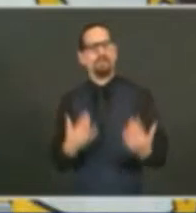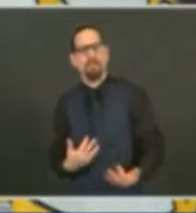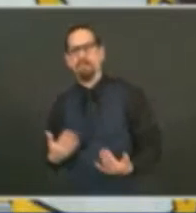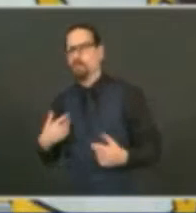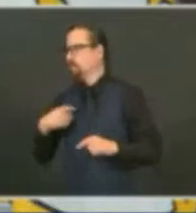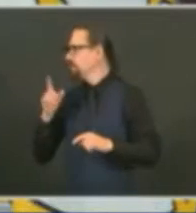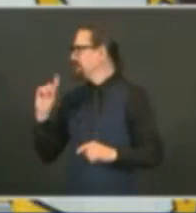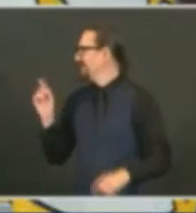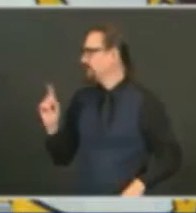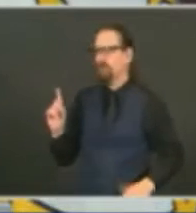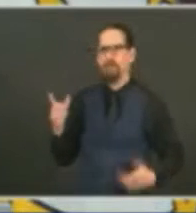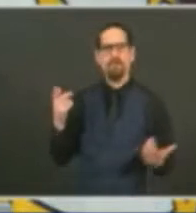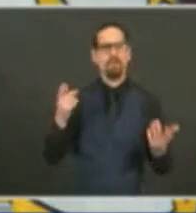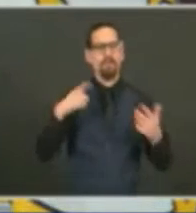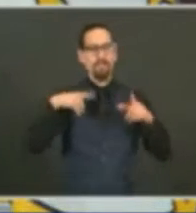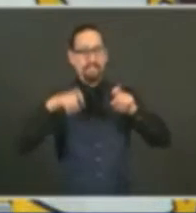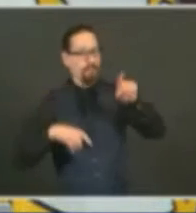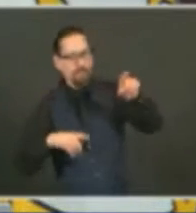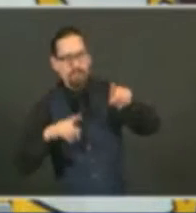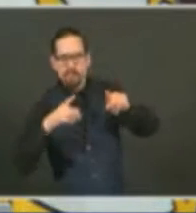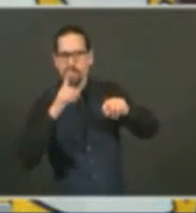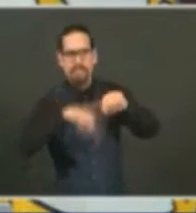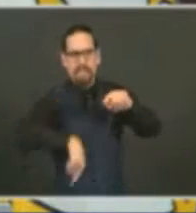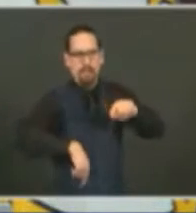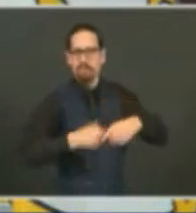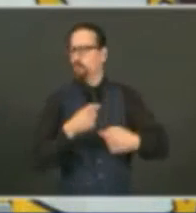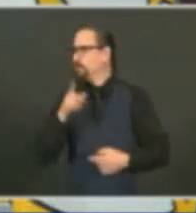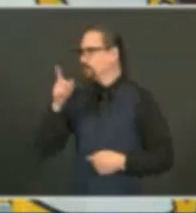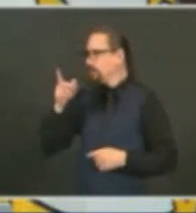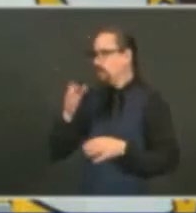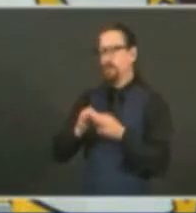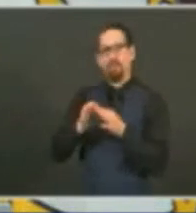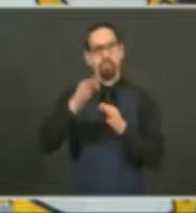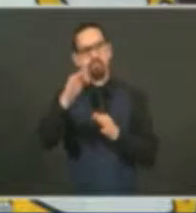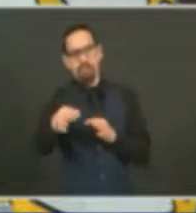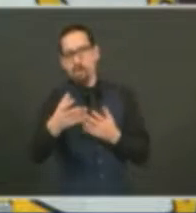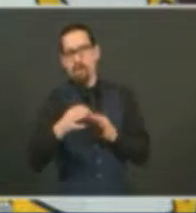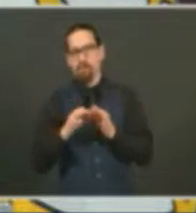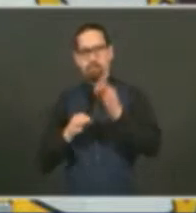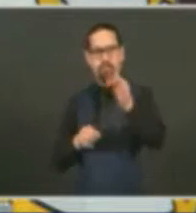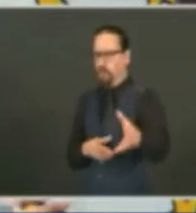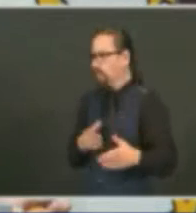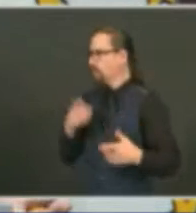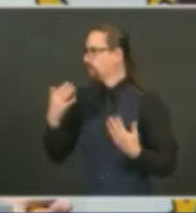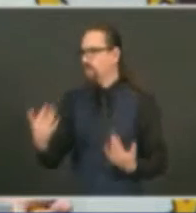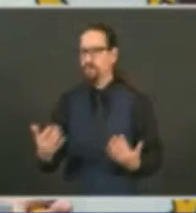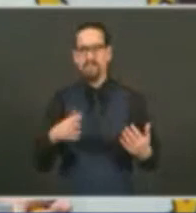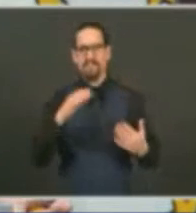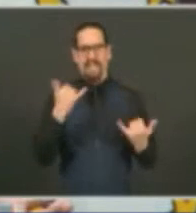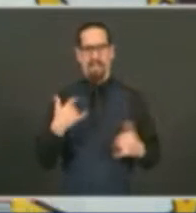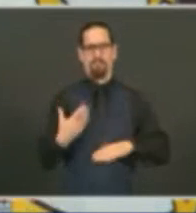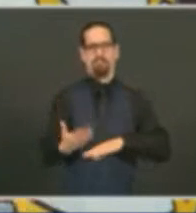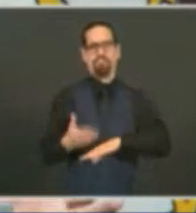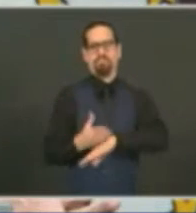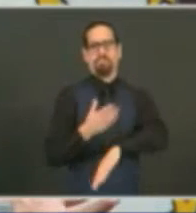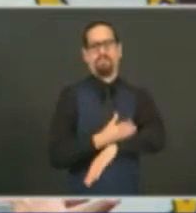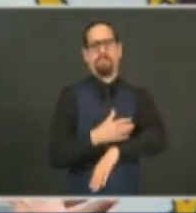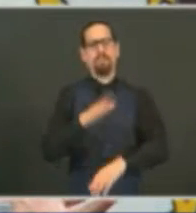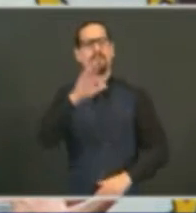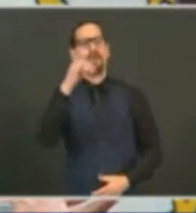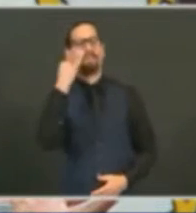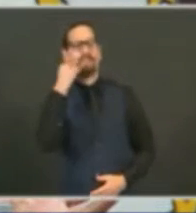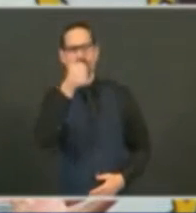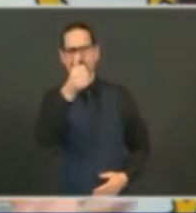better now, and I'm asking you to give it a try. If you feel sick, call your doctor, call your